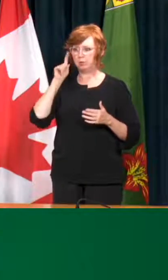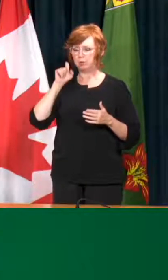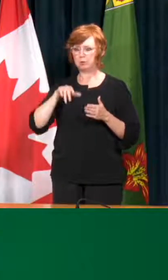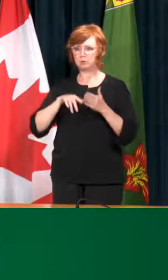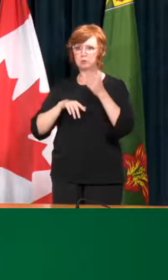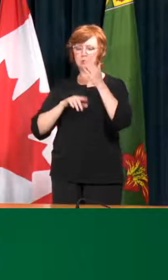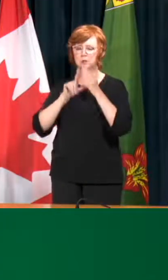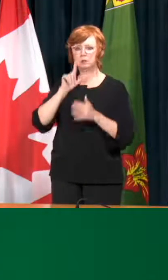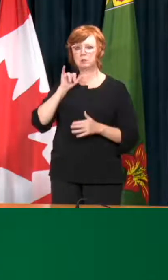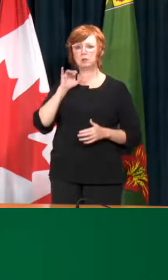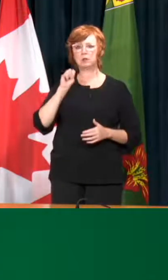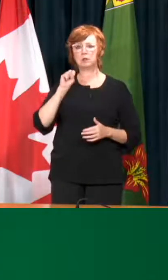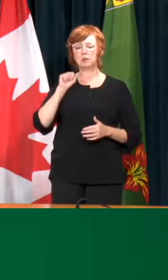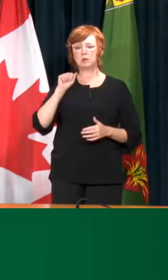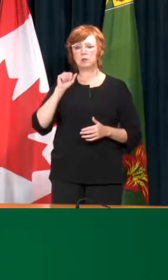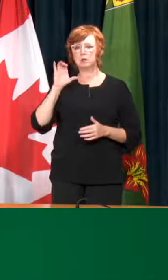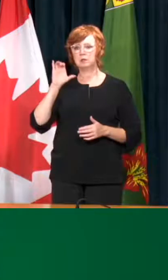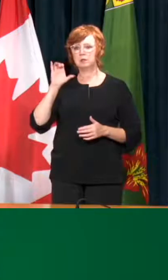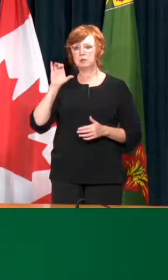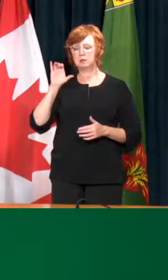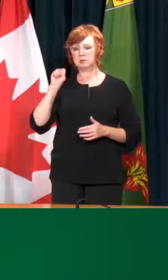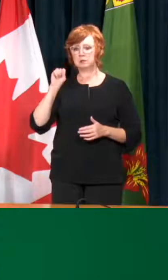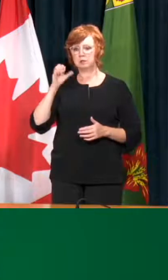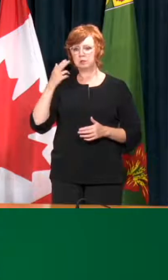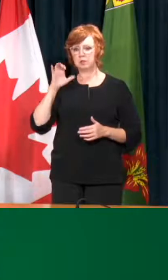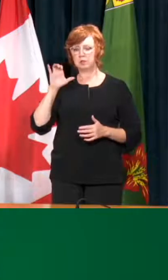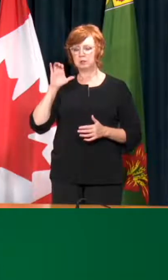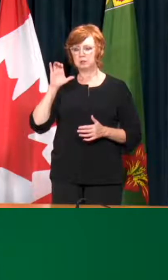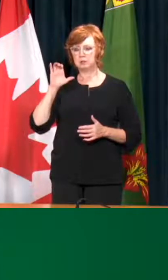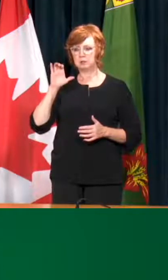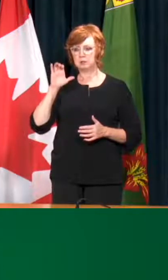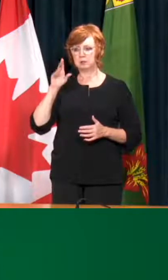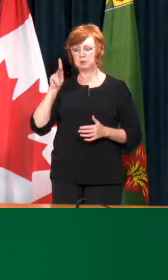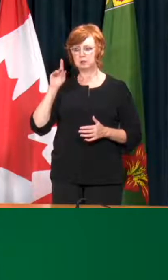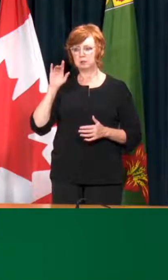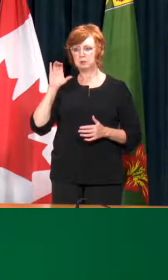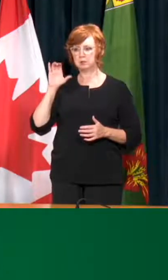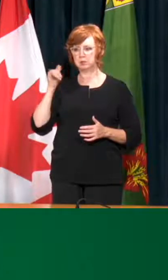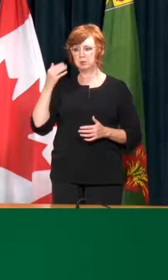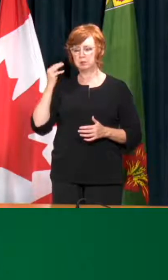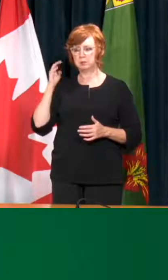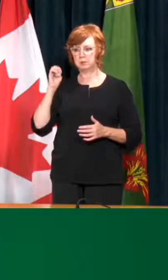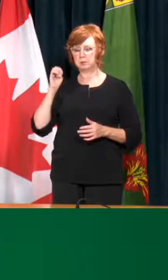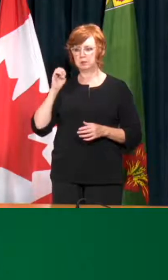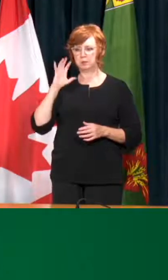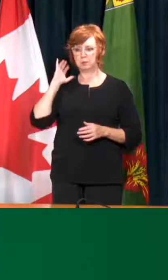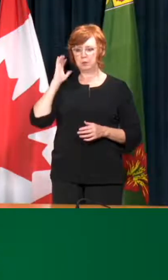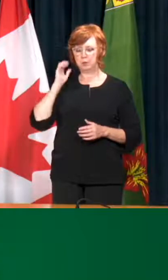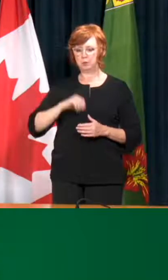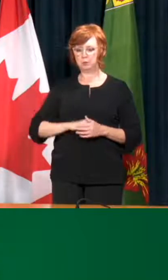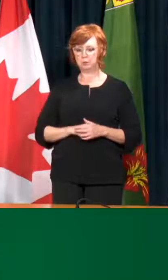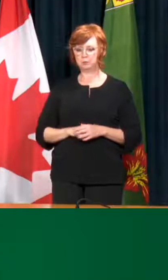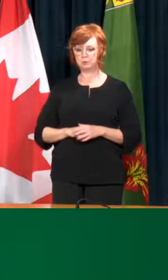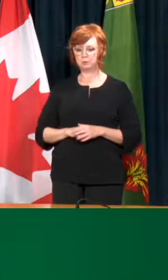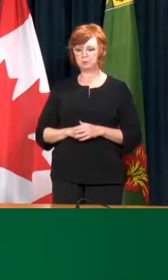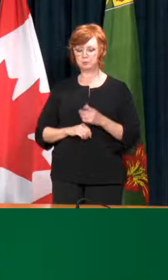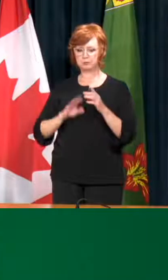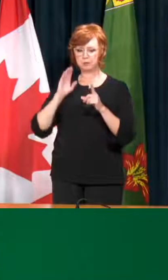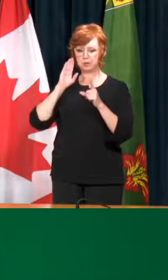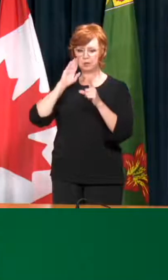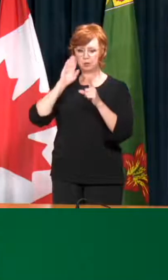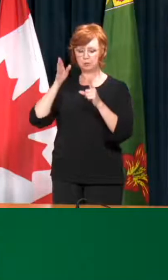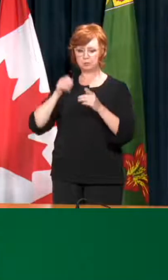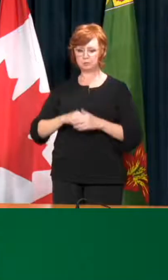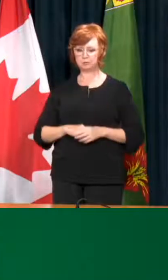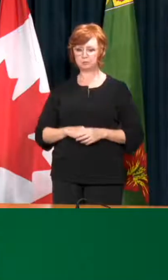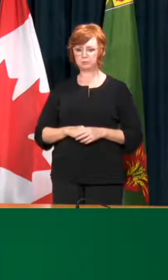We have Lisa Schick with CJME. Hi, I am just wondering